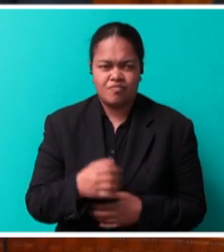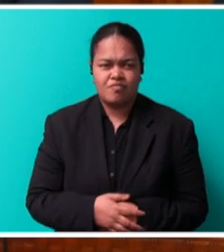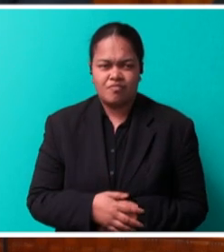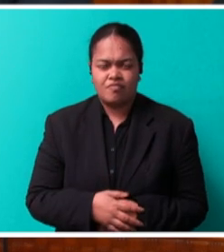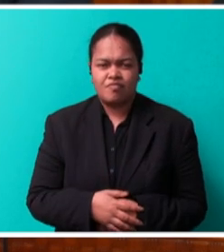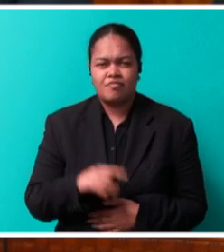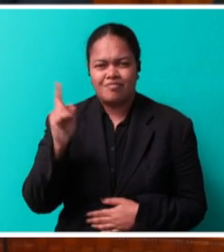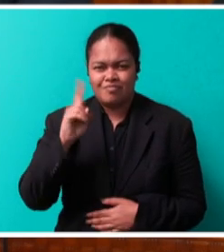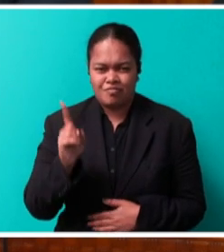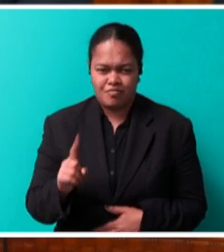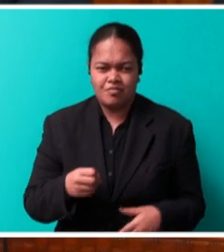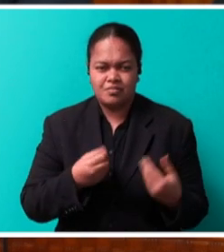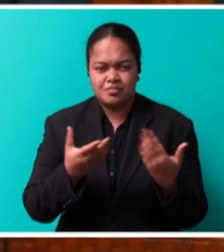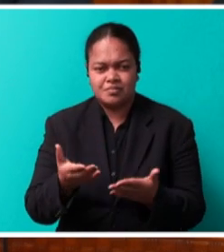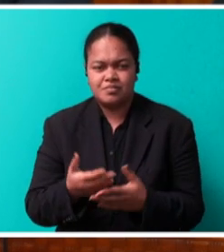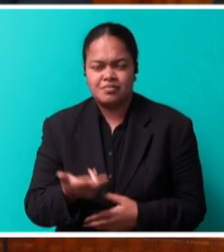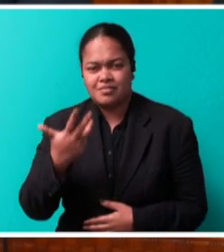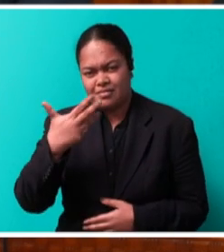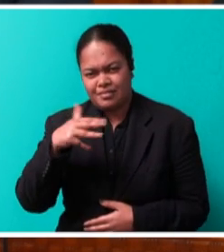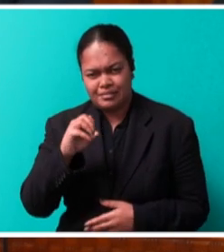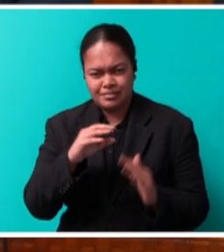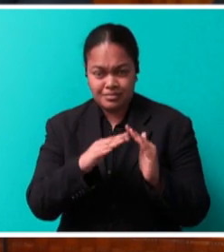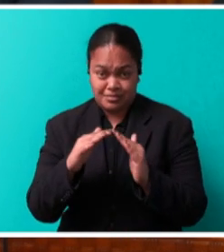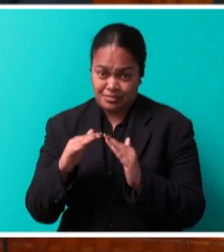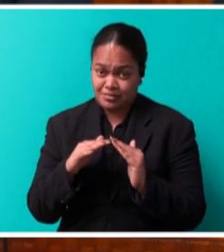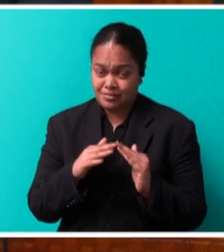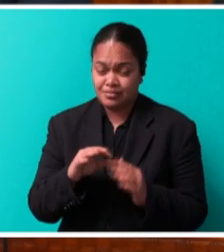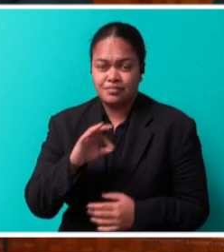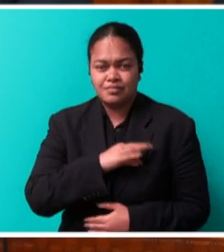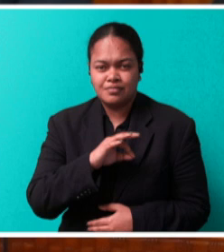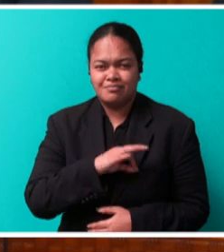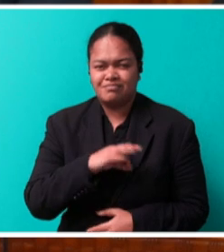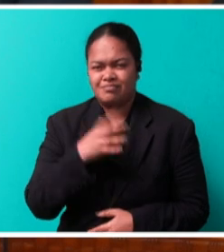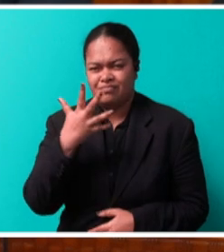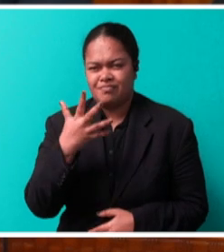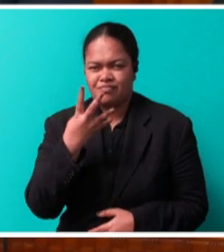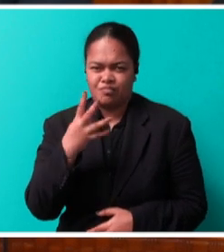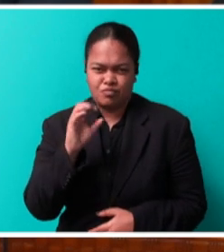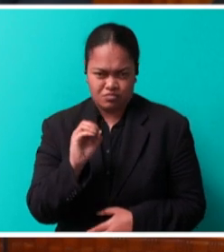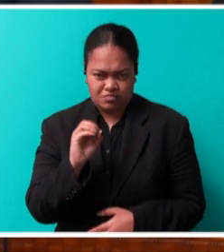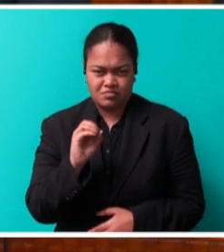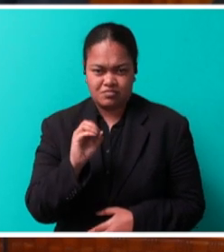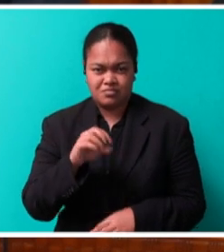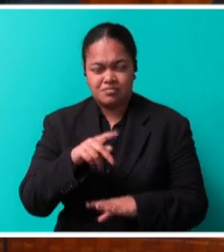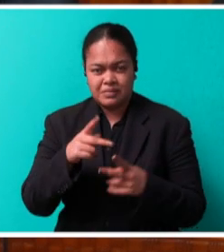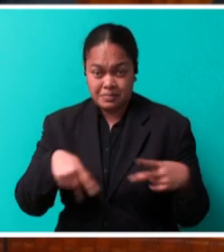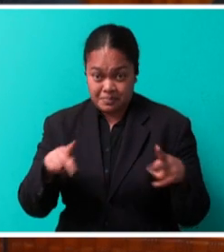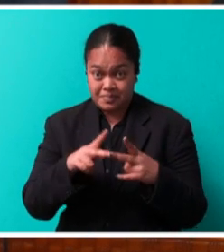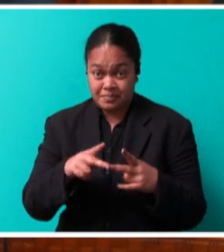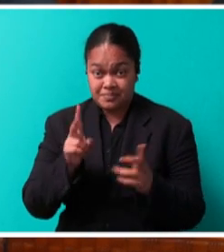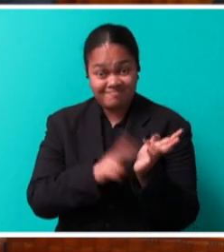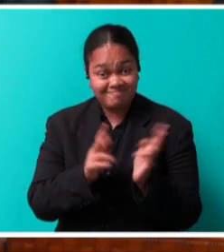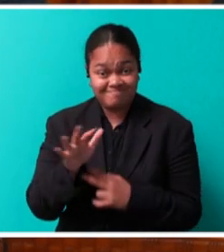electricity supply to the approximately 90 households, benefiting around 540 residents in the village. This will